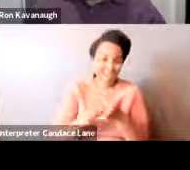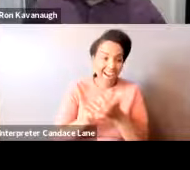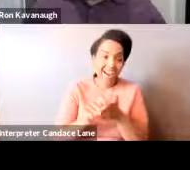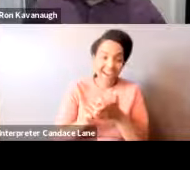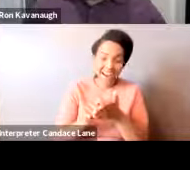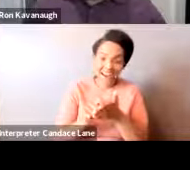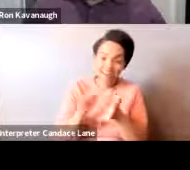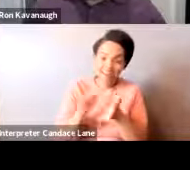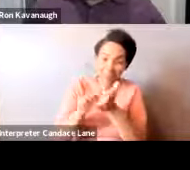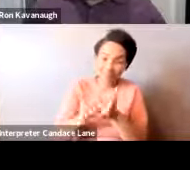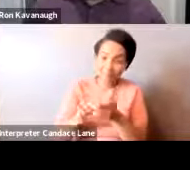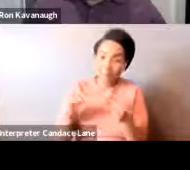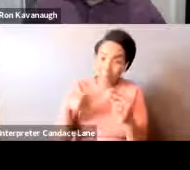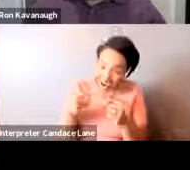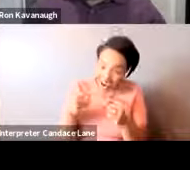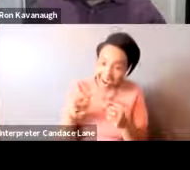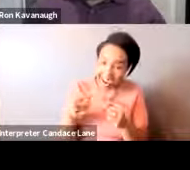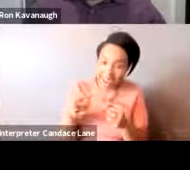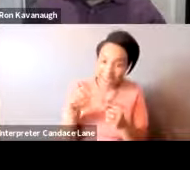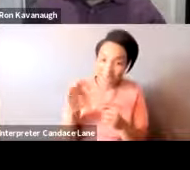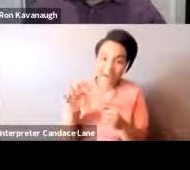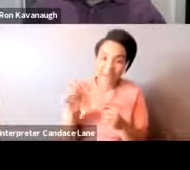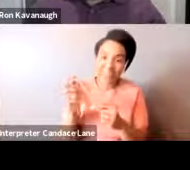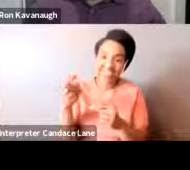the poem. Okay.